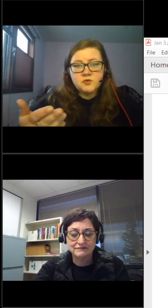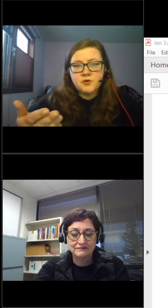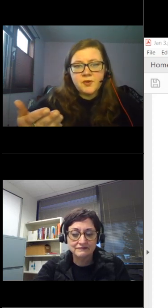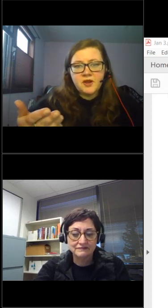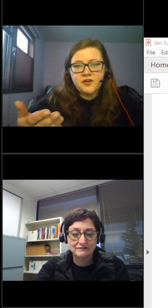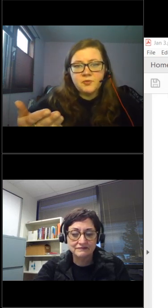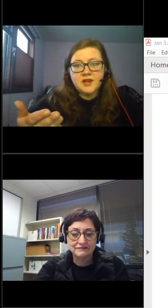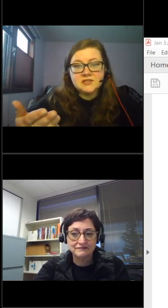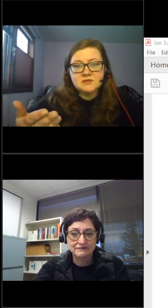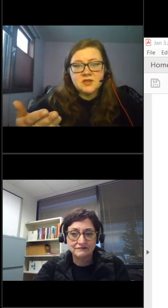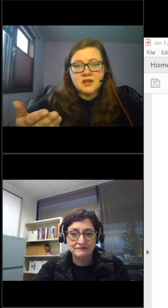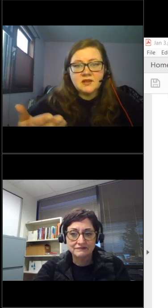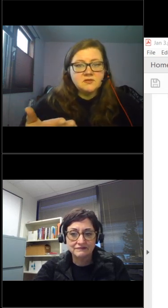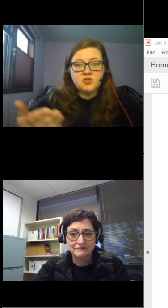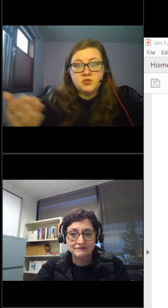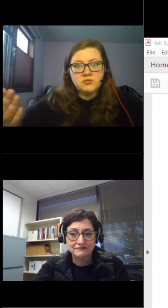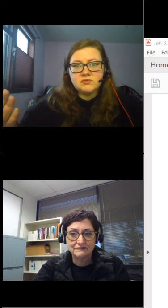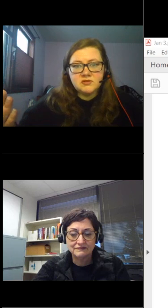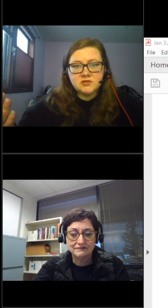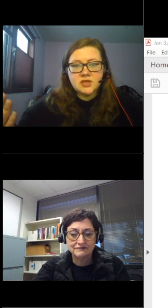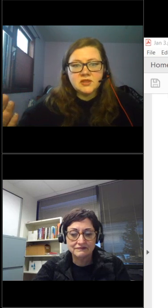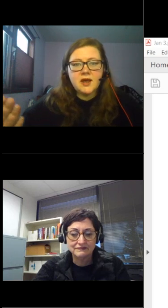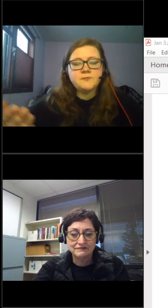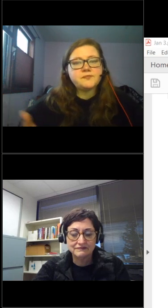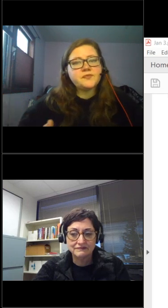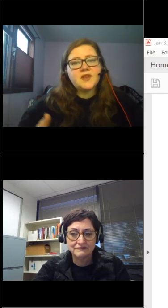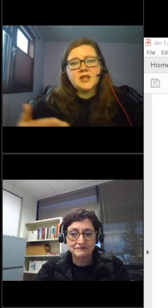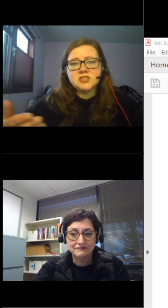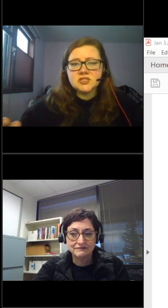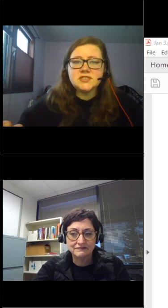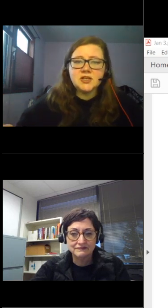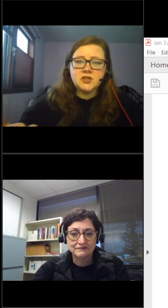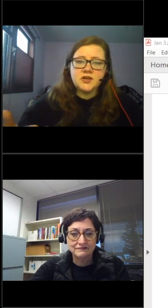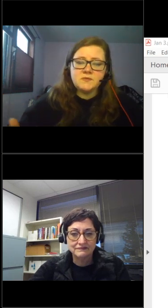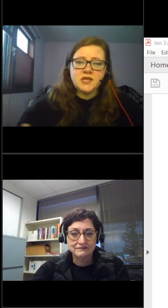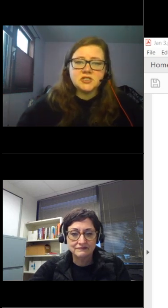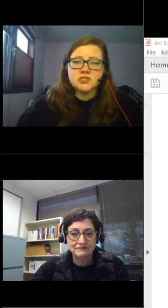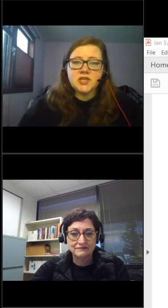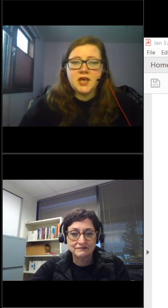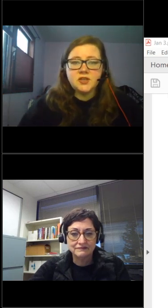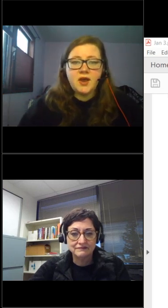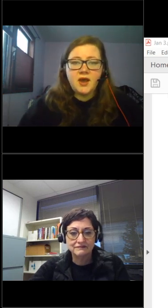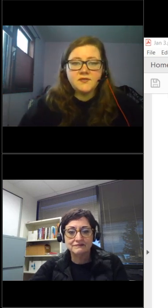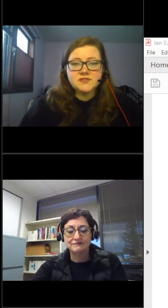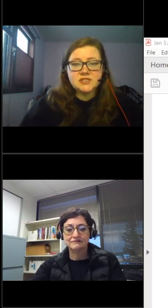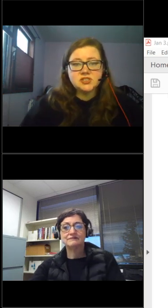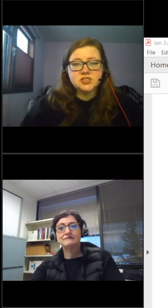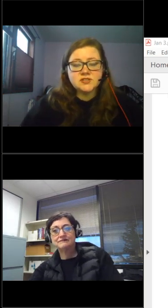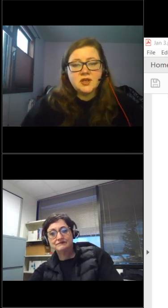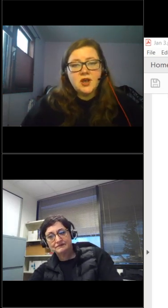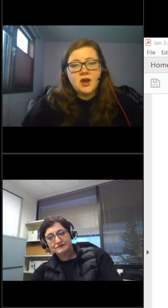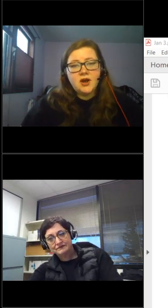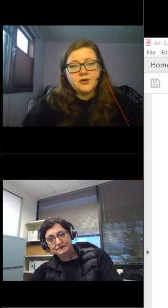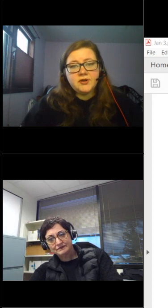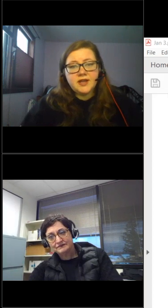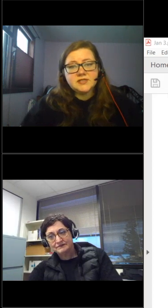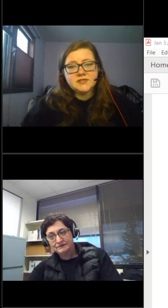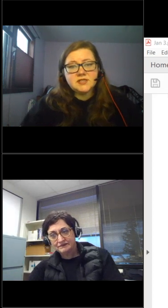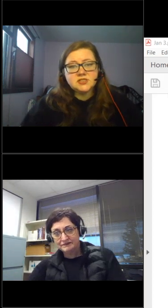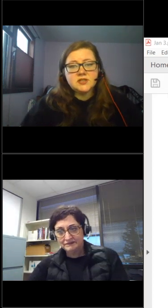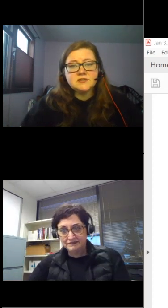when you prepare for your planning team meeting, you're doing that. Just take a look and make sure that you have signatures on